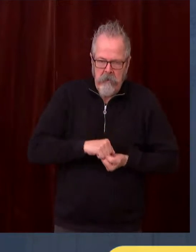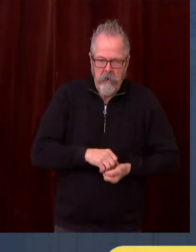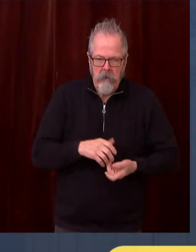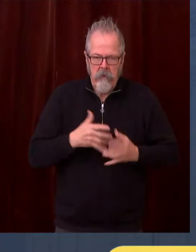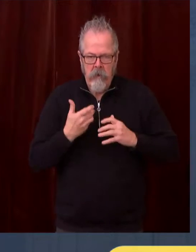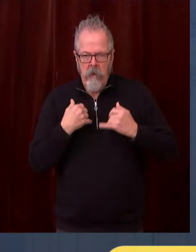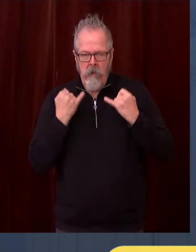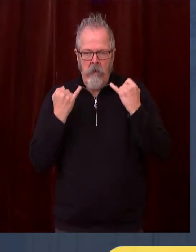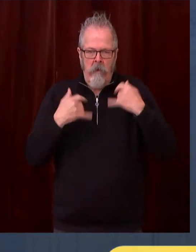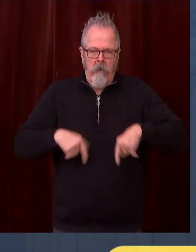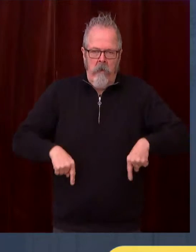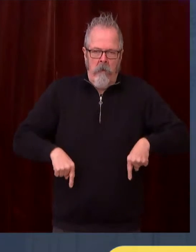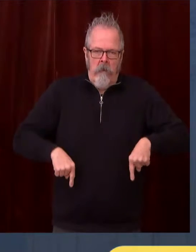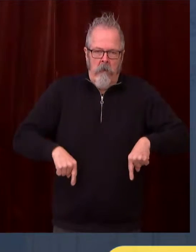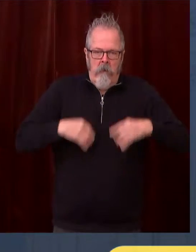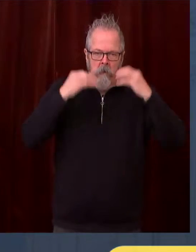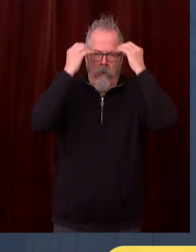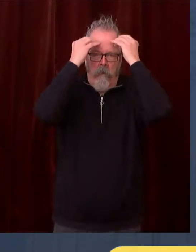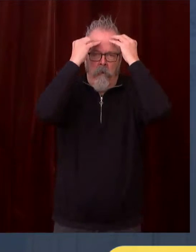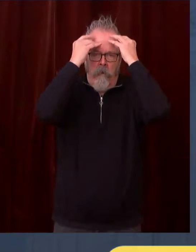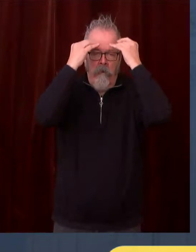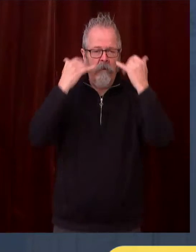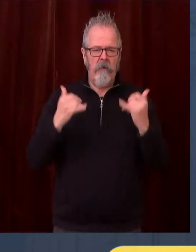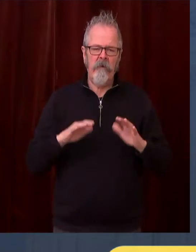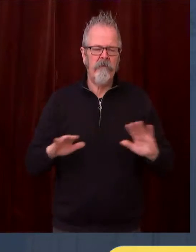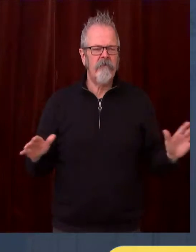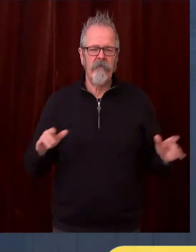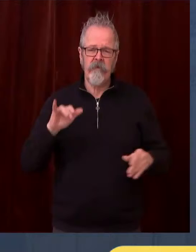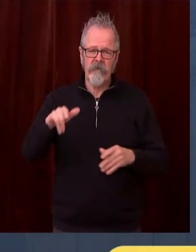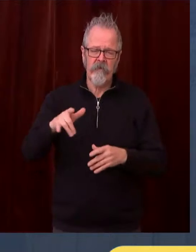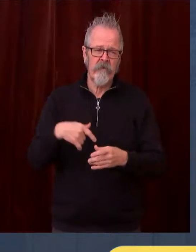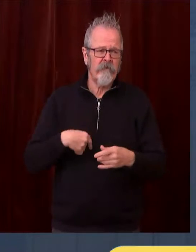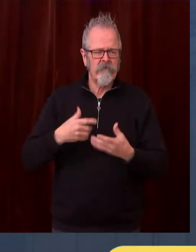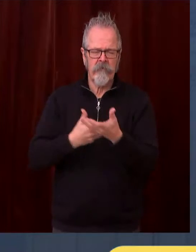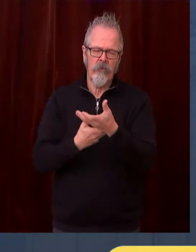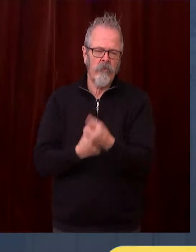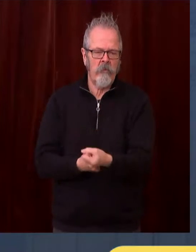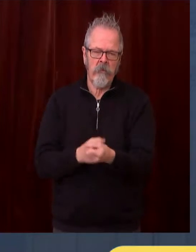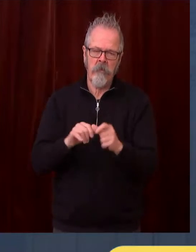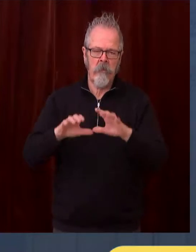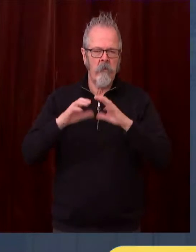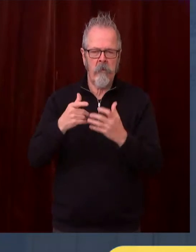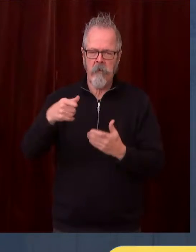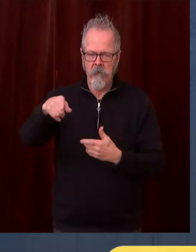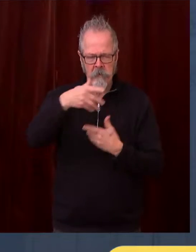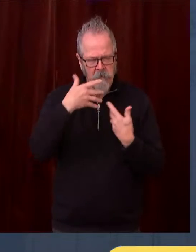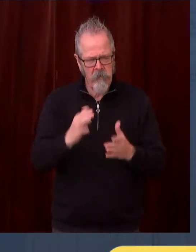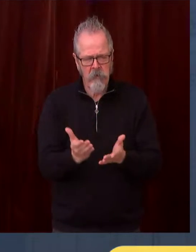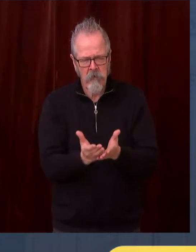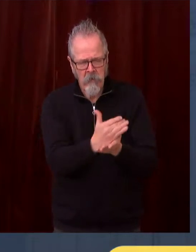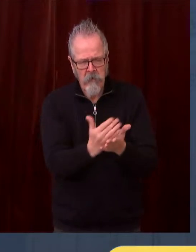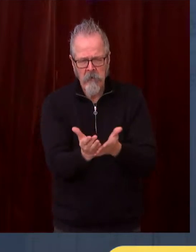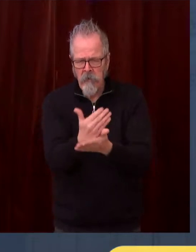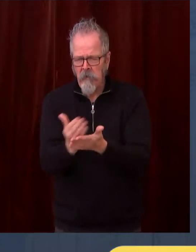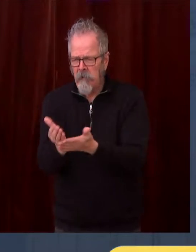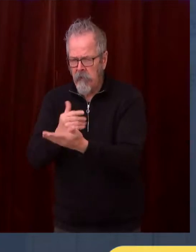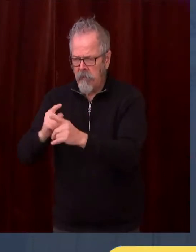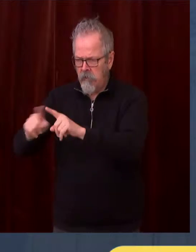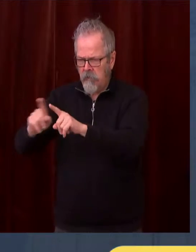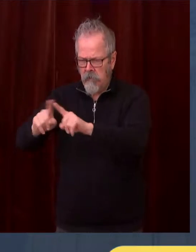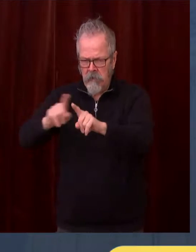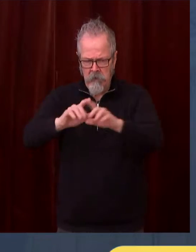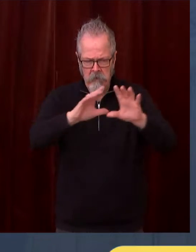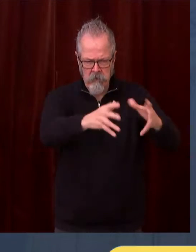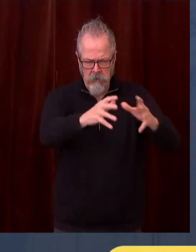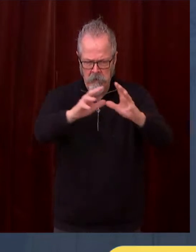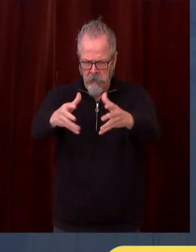assurance to Washingtonians that this was on the up and up, that we followed standards, and we have a safe and